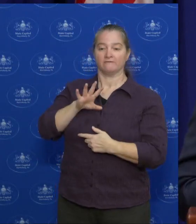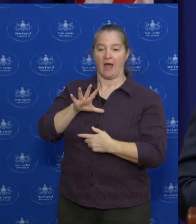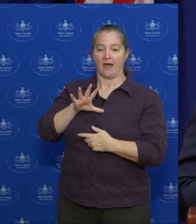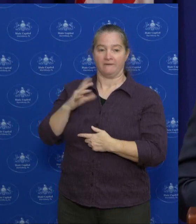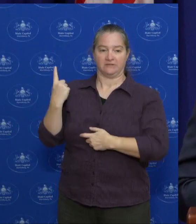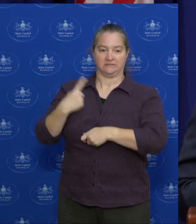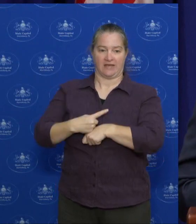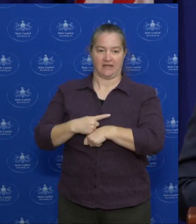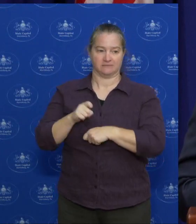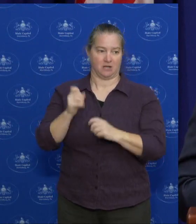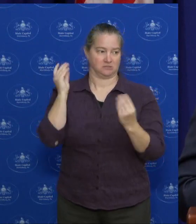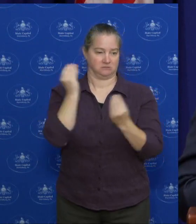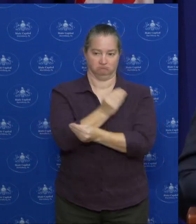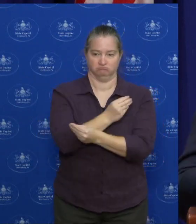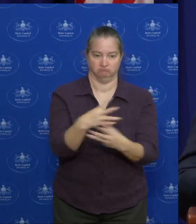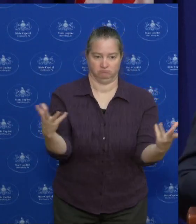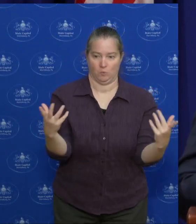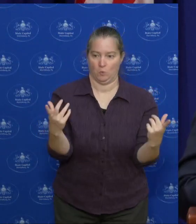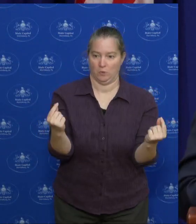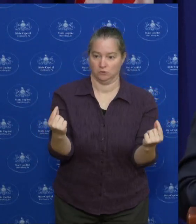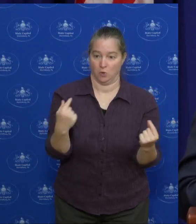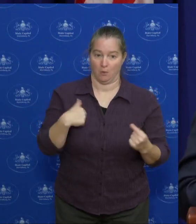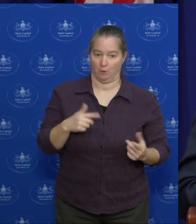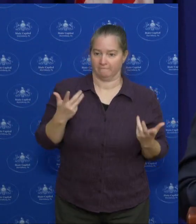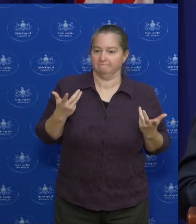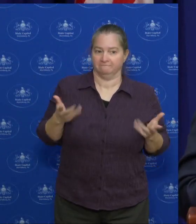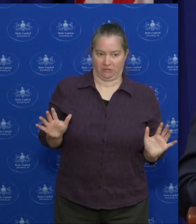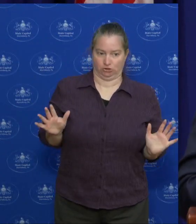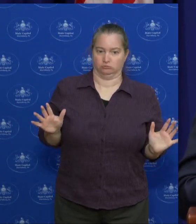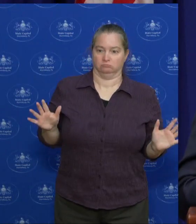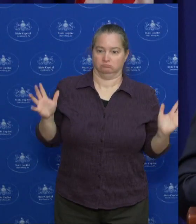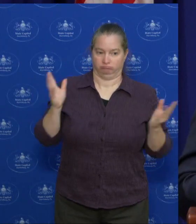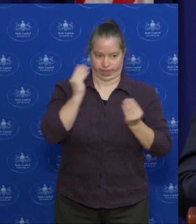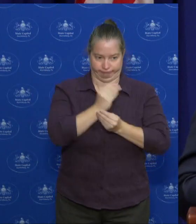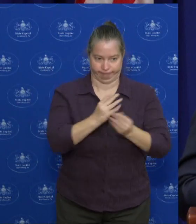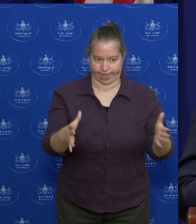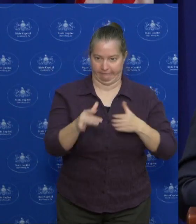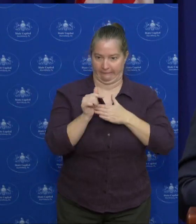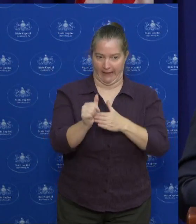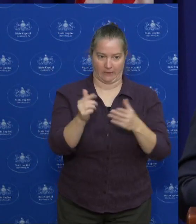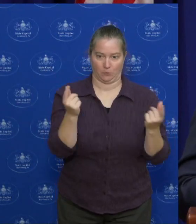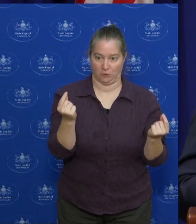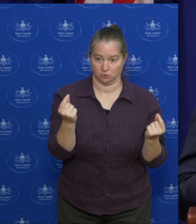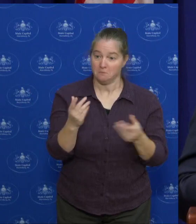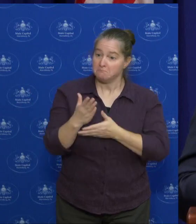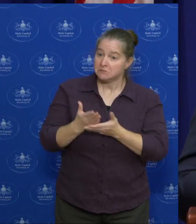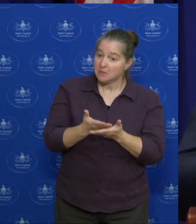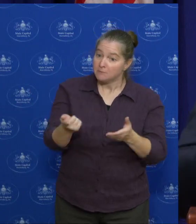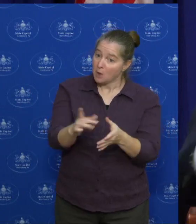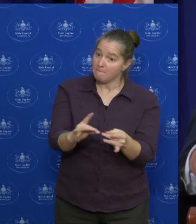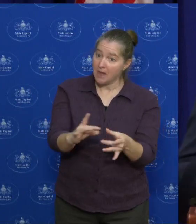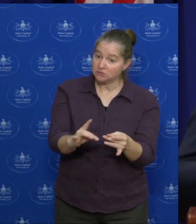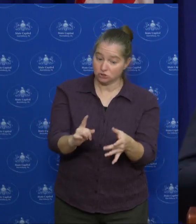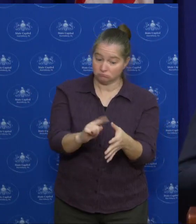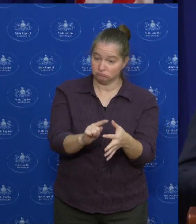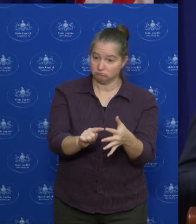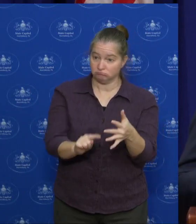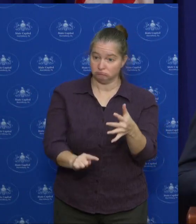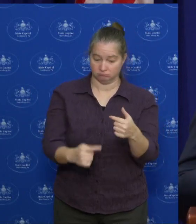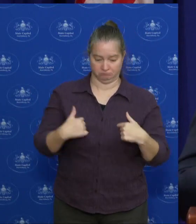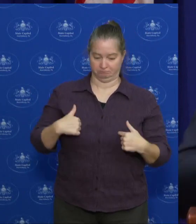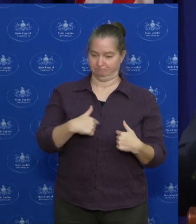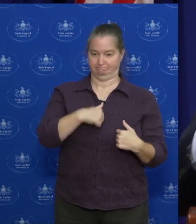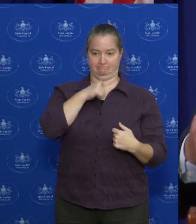did the other day by that deadline. There are certain things, as you mentioned, that are not under our